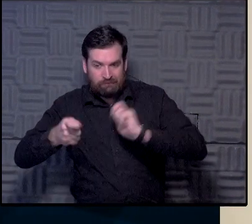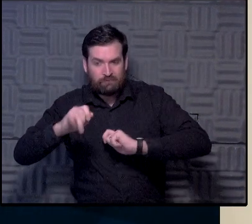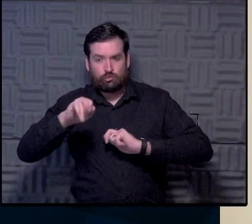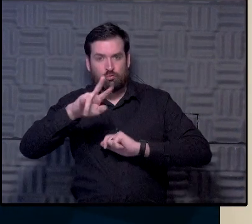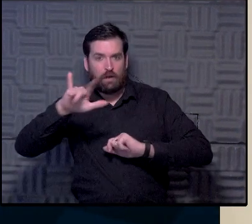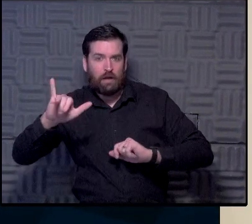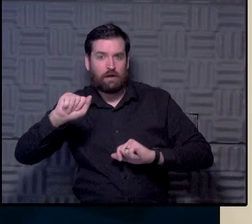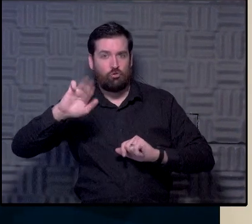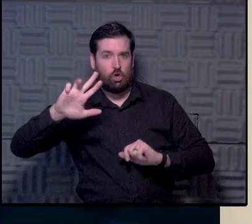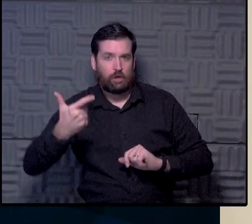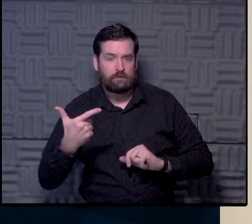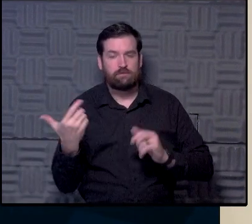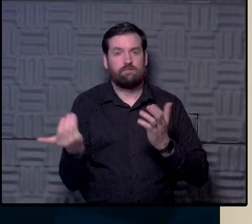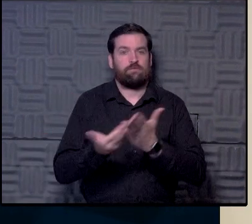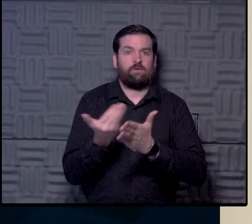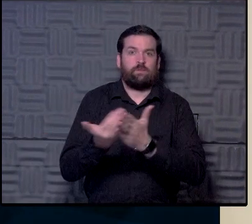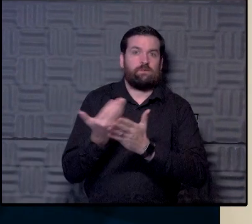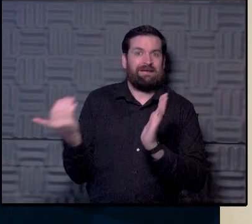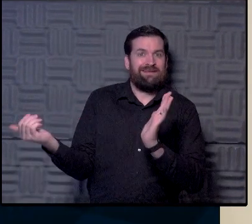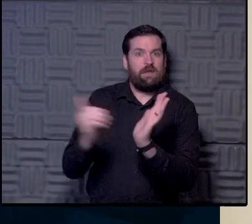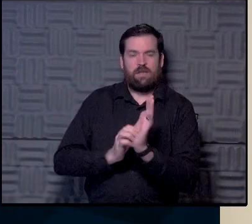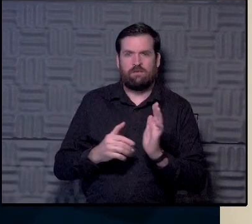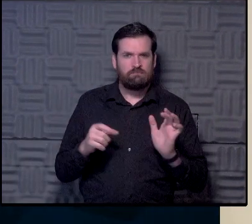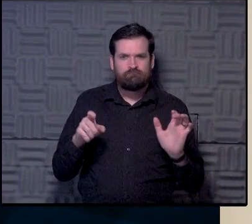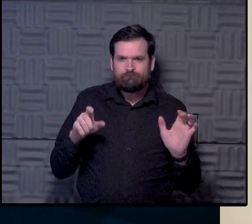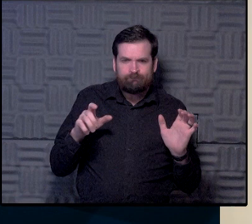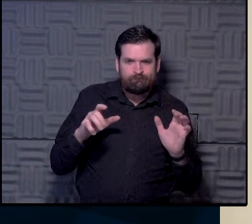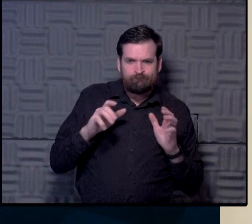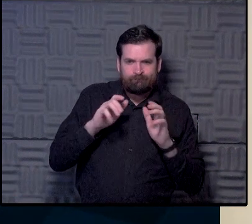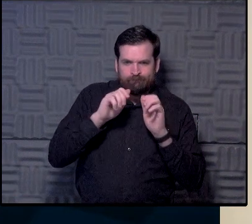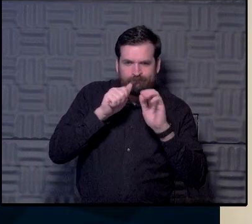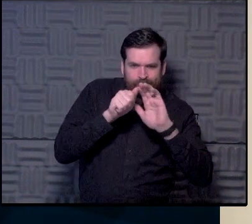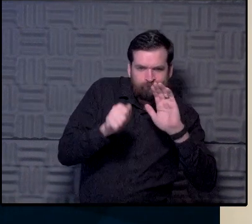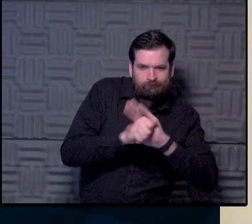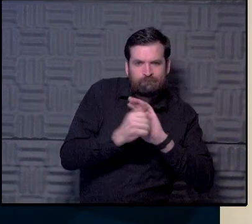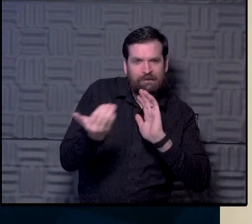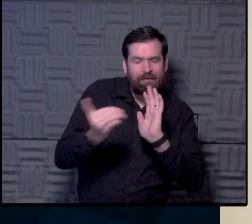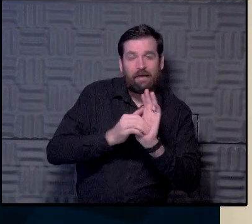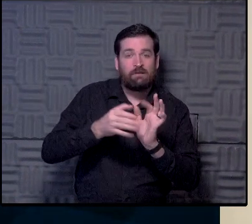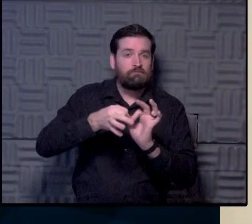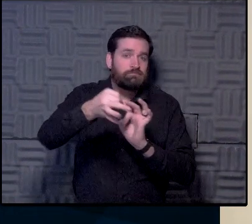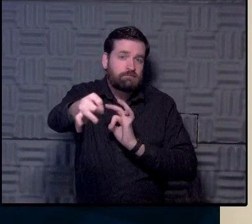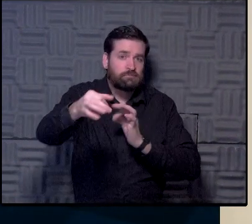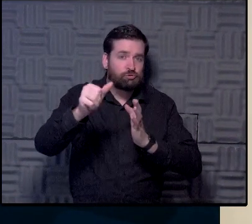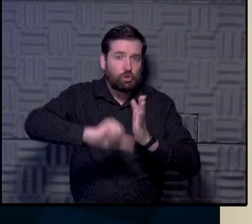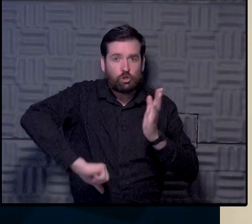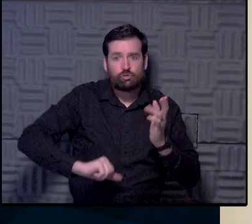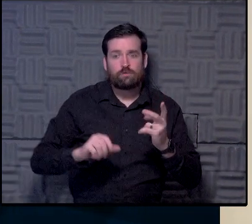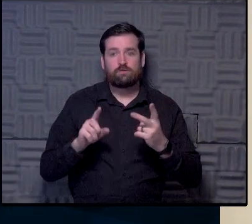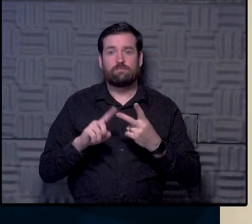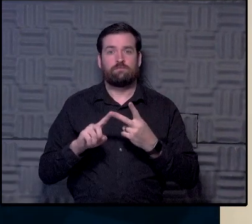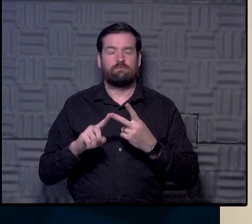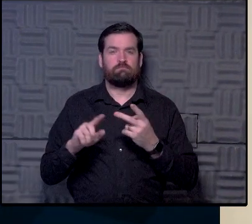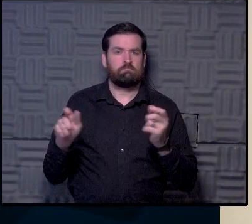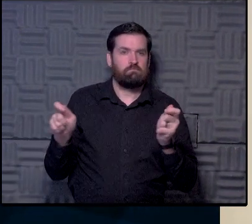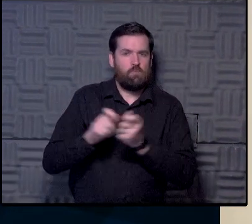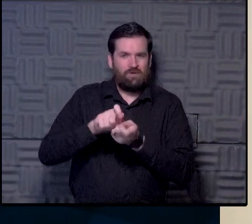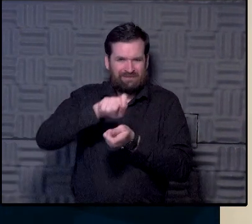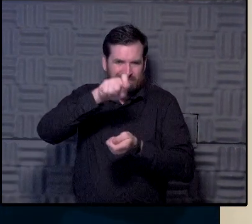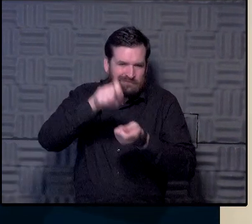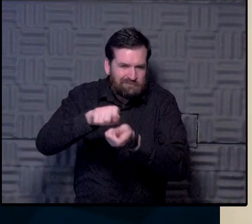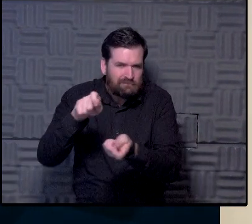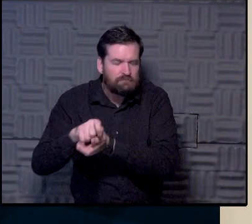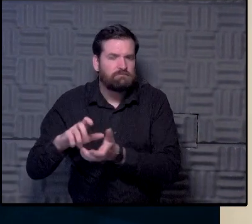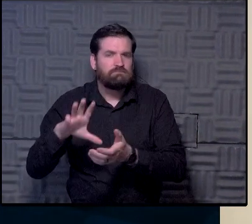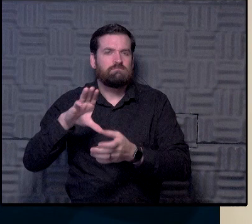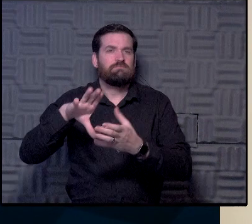new surge. We had to think about, do we hunker down again and do things like postpone surgeries, be more judicious about outpatient